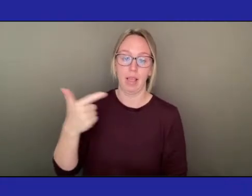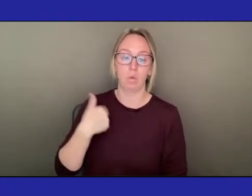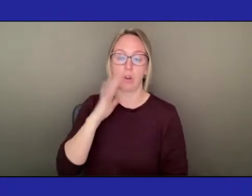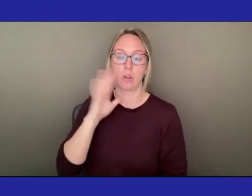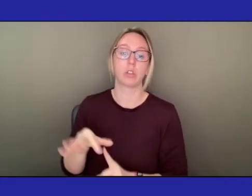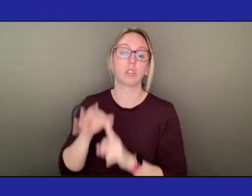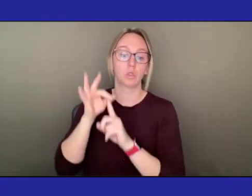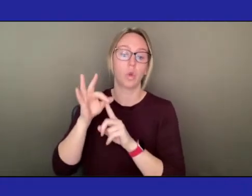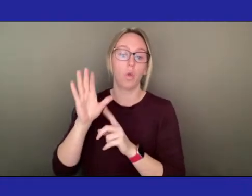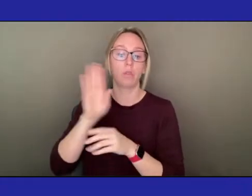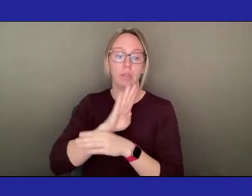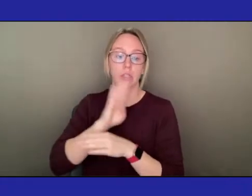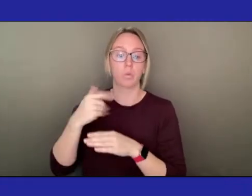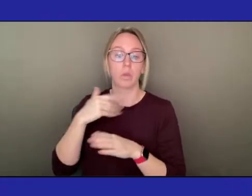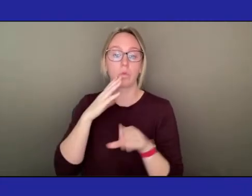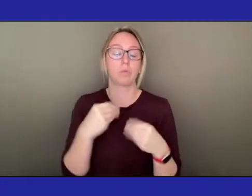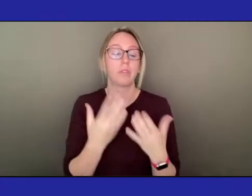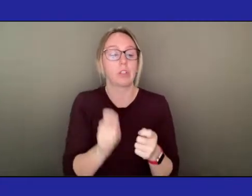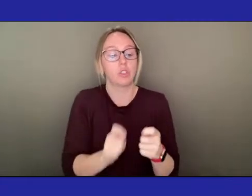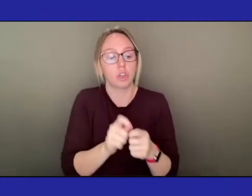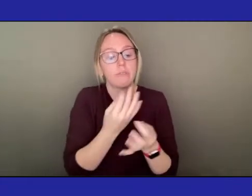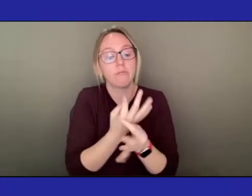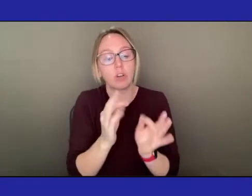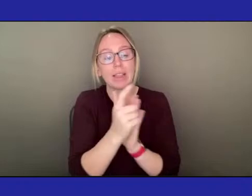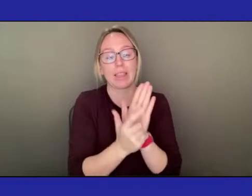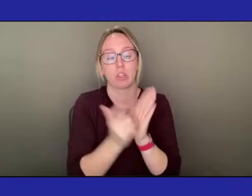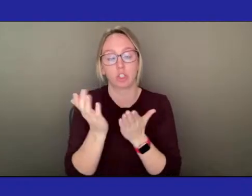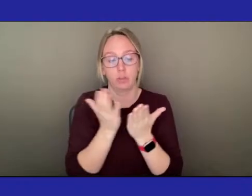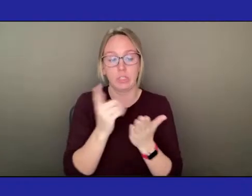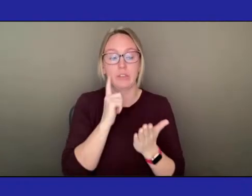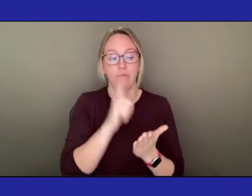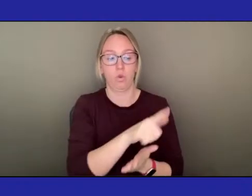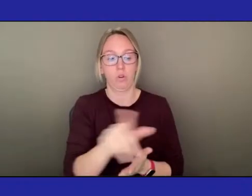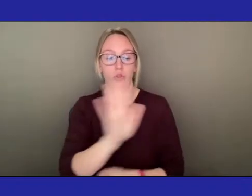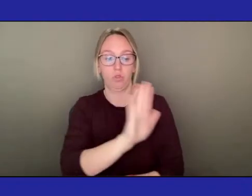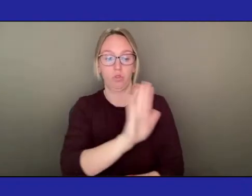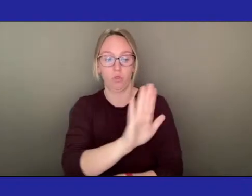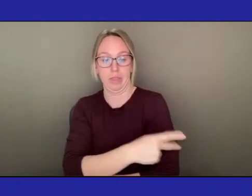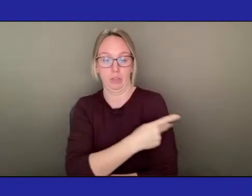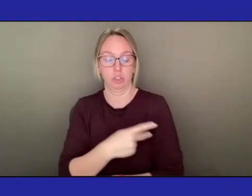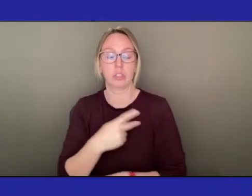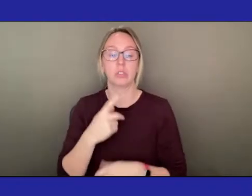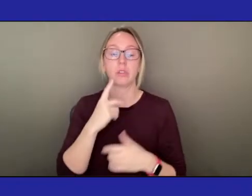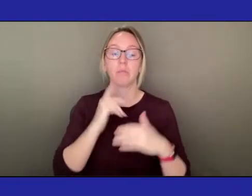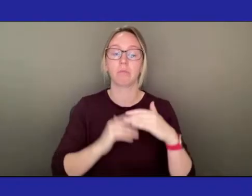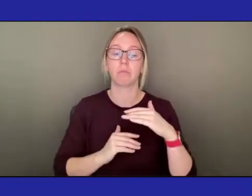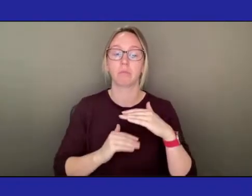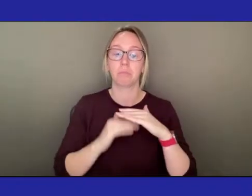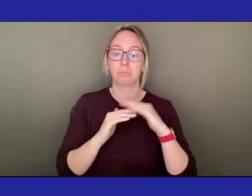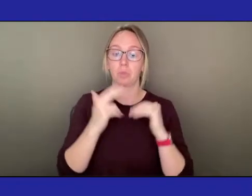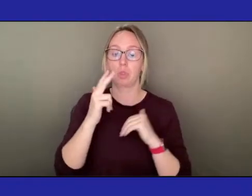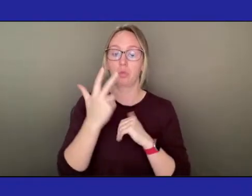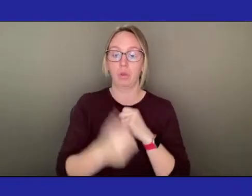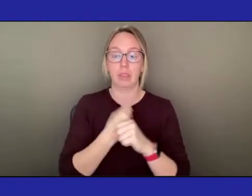legal services to the system's patients for 3 years for an amount not to exceed $7,862,000.